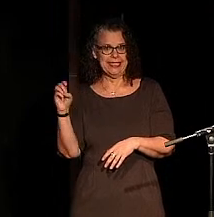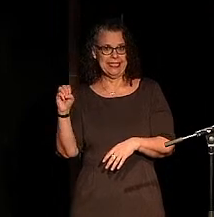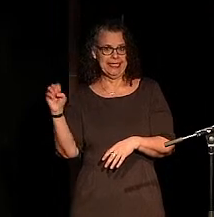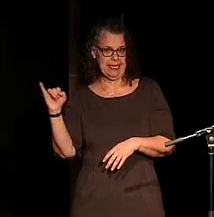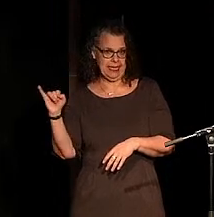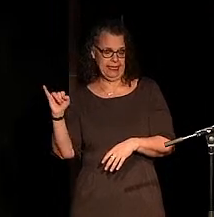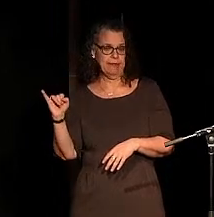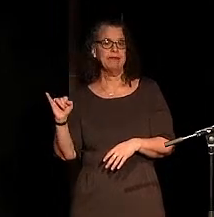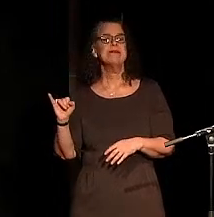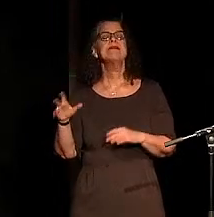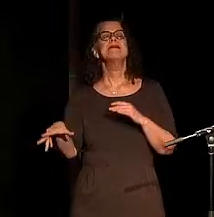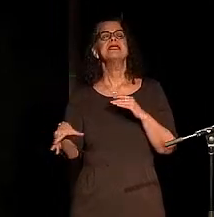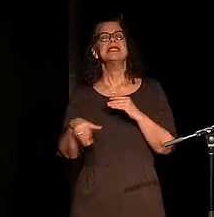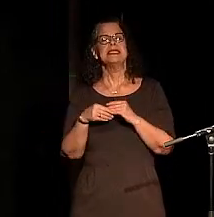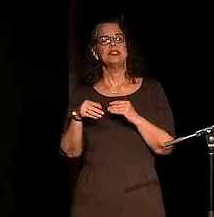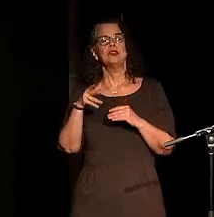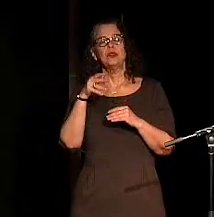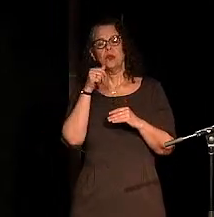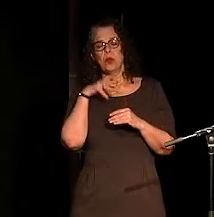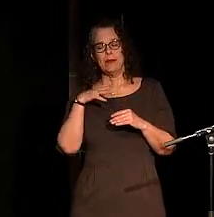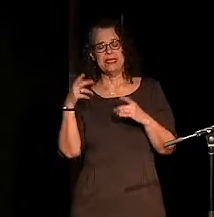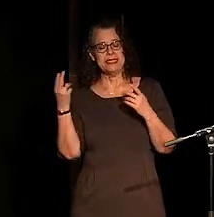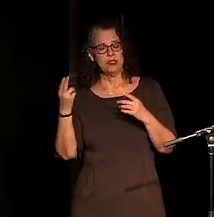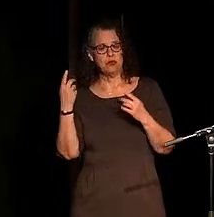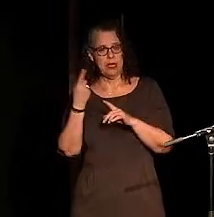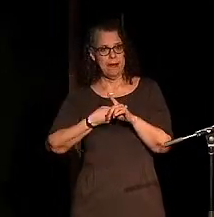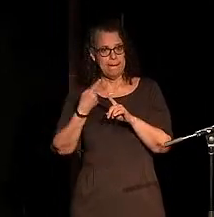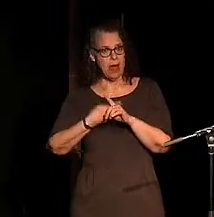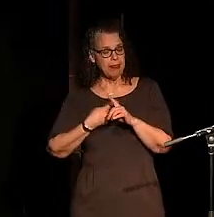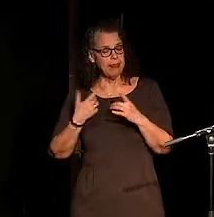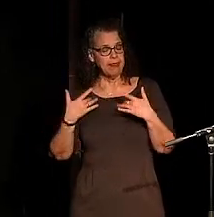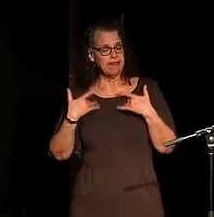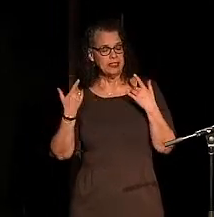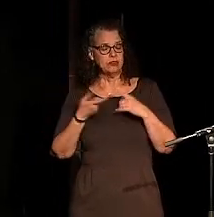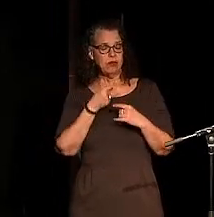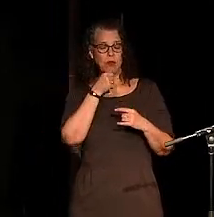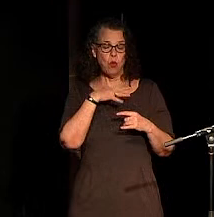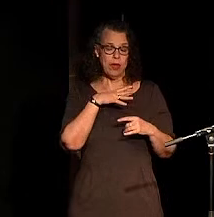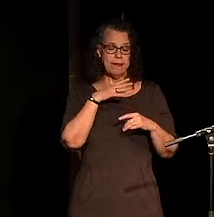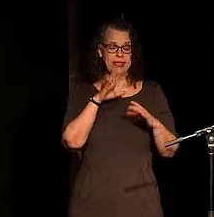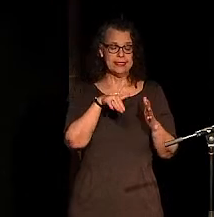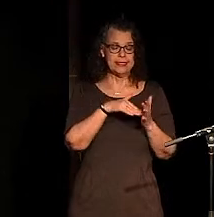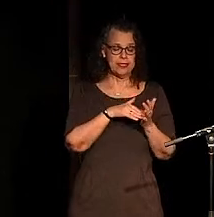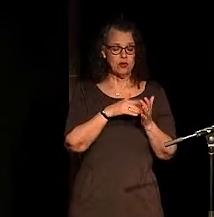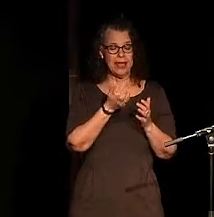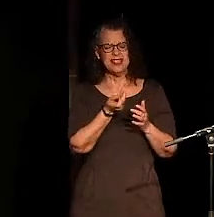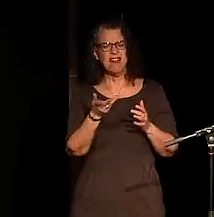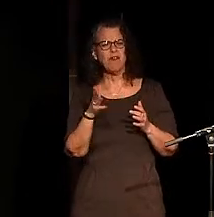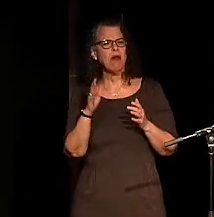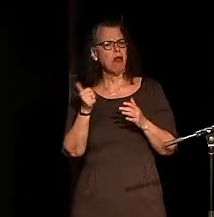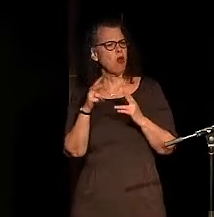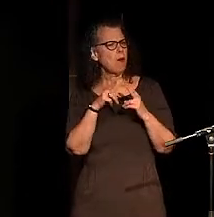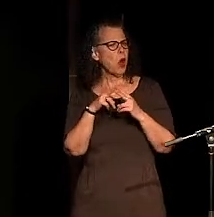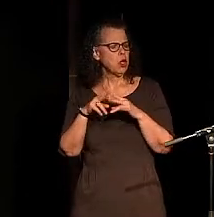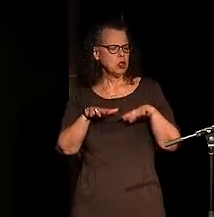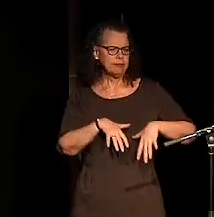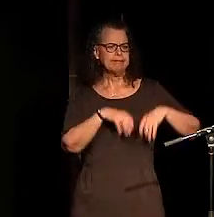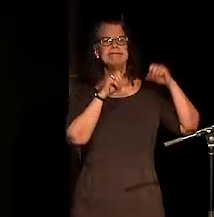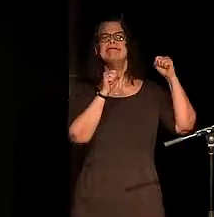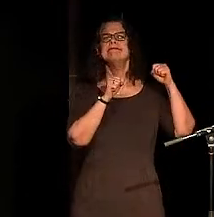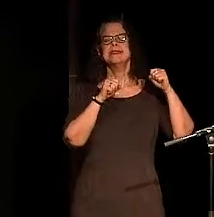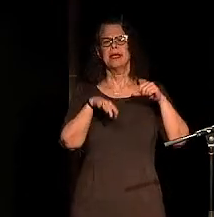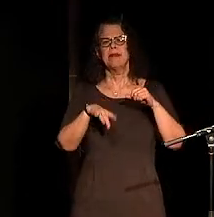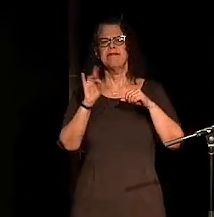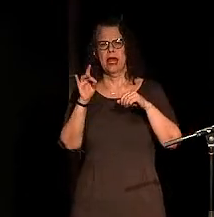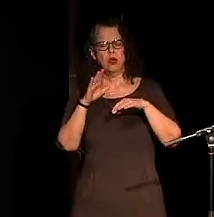laguardia.edu/DEI. Additional Women's History Month events hosted by the Women's Center and several campus partners can be found online on